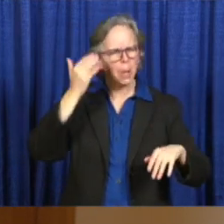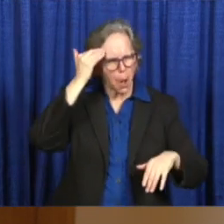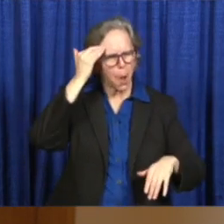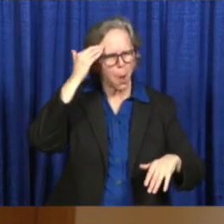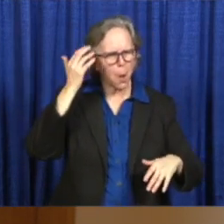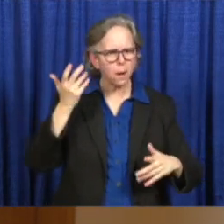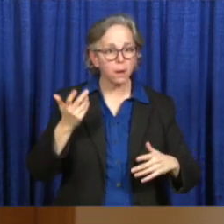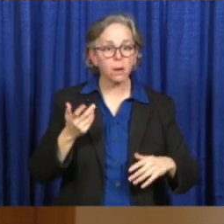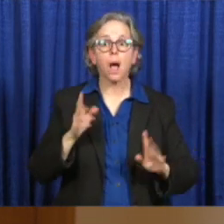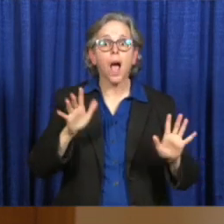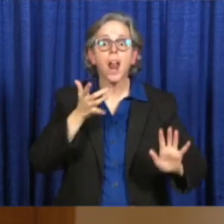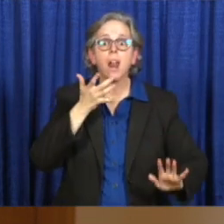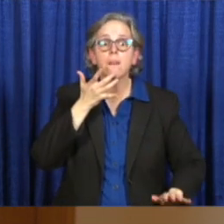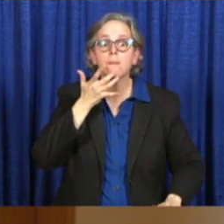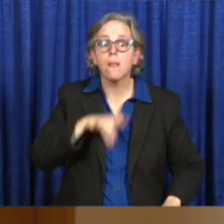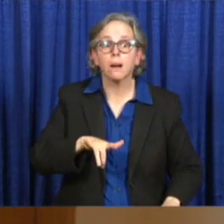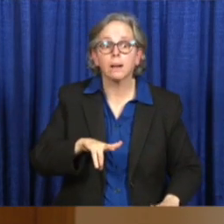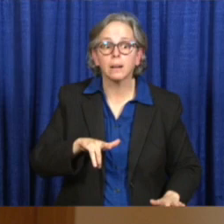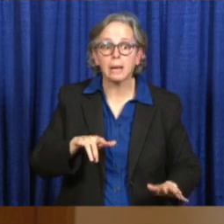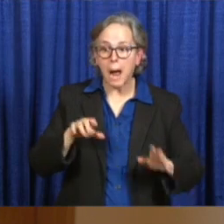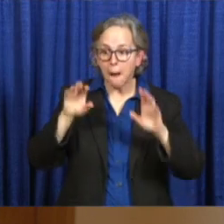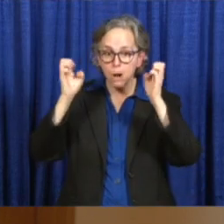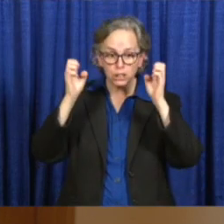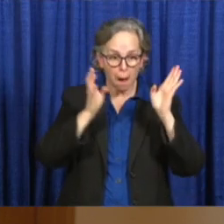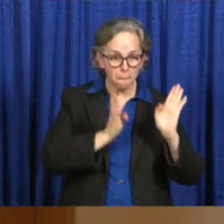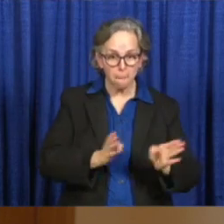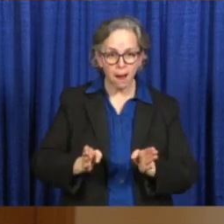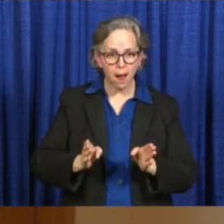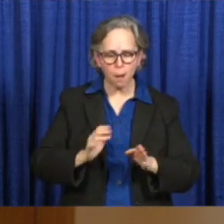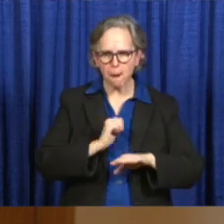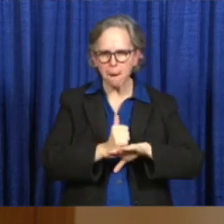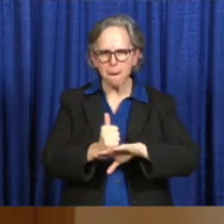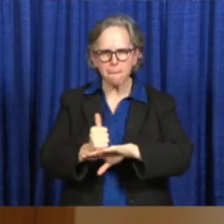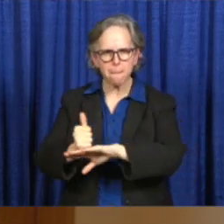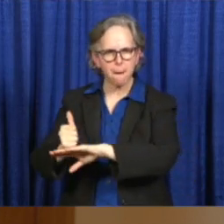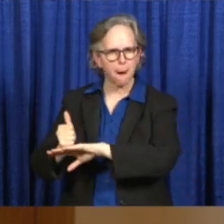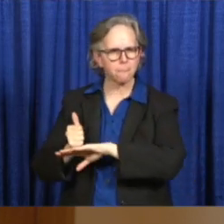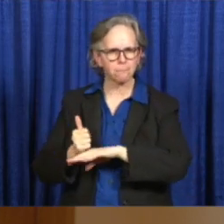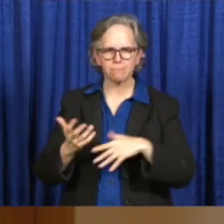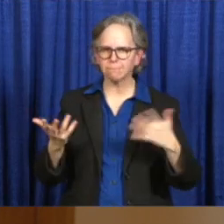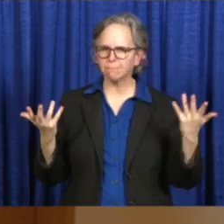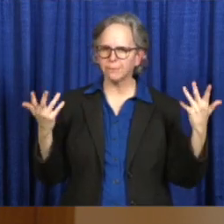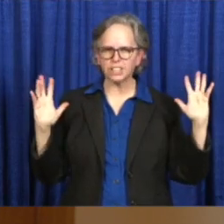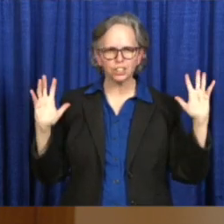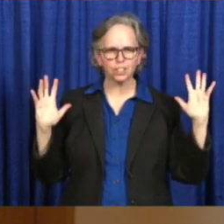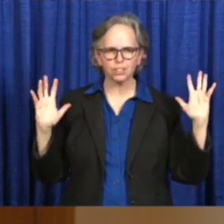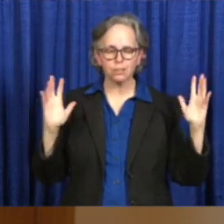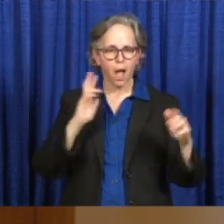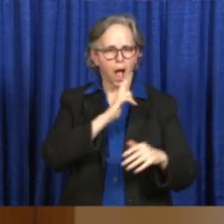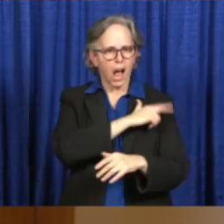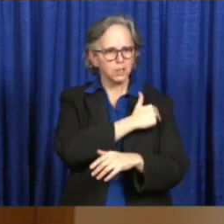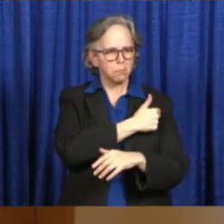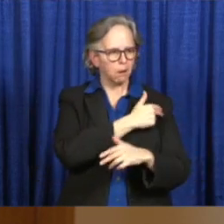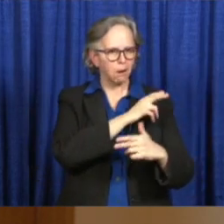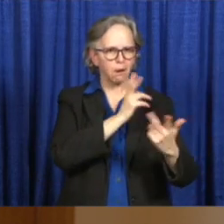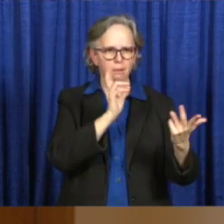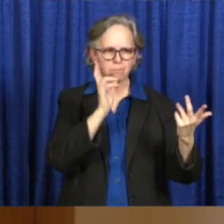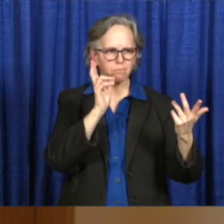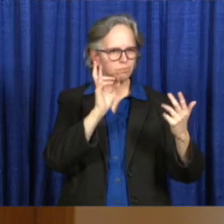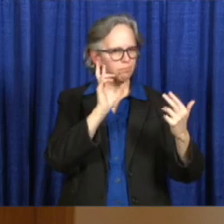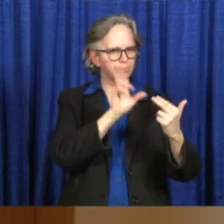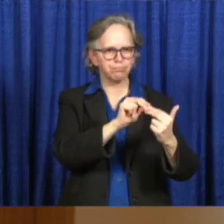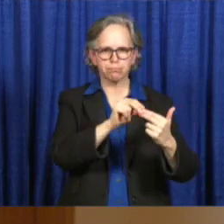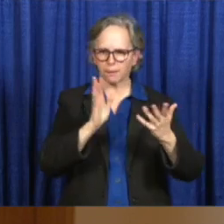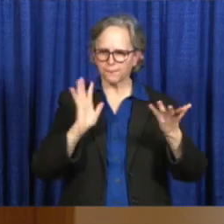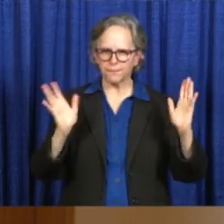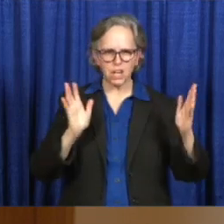planning, those natural affinities already happen. Hospitals have containment zones that cross borders where they work